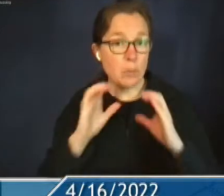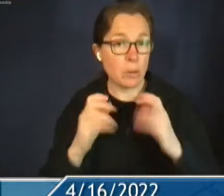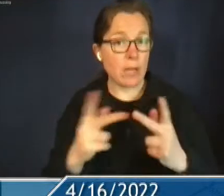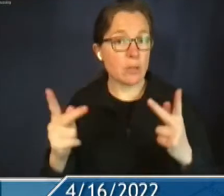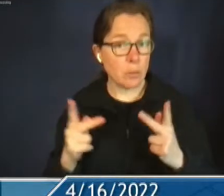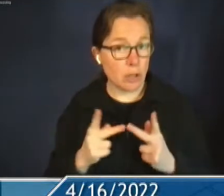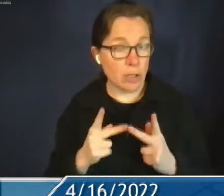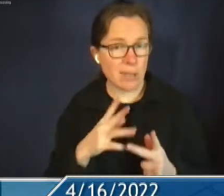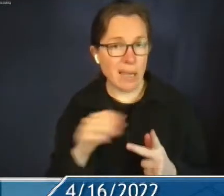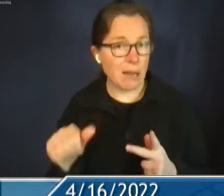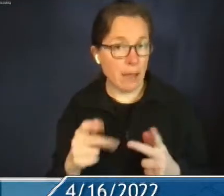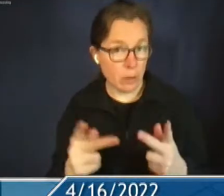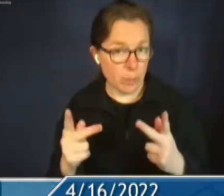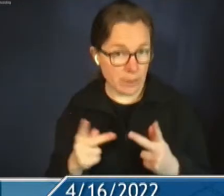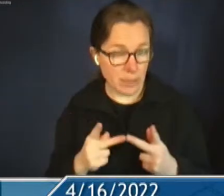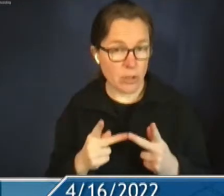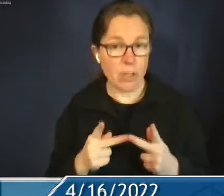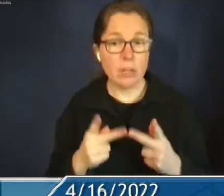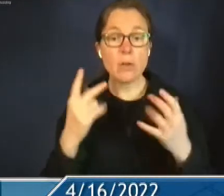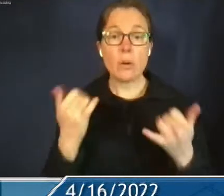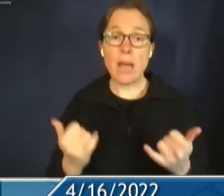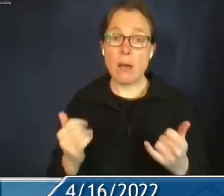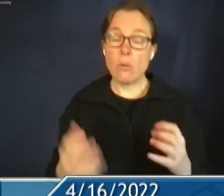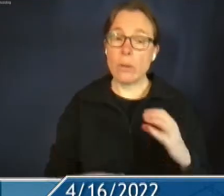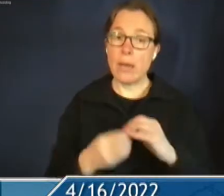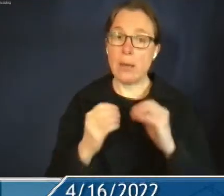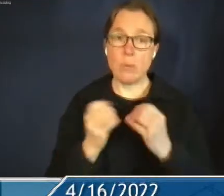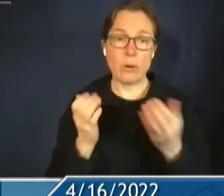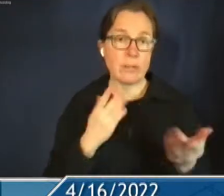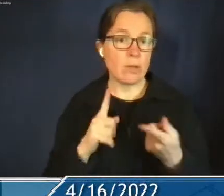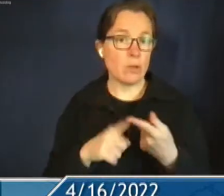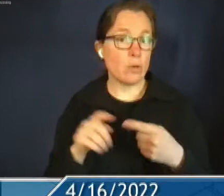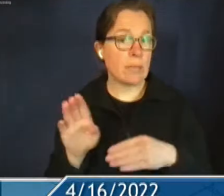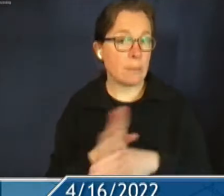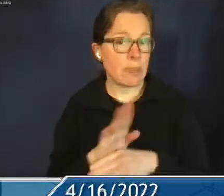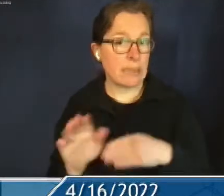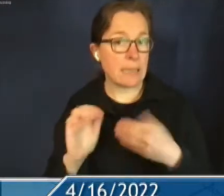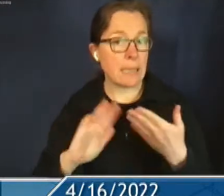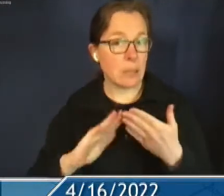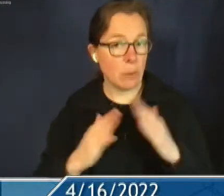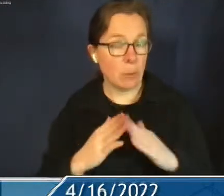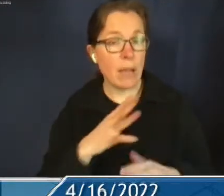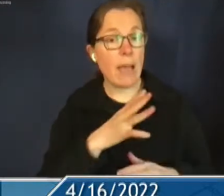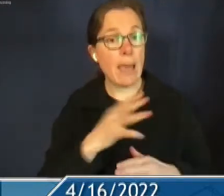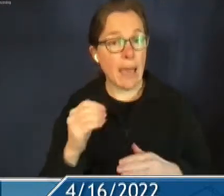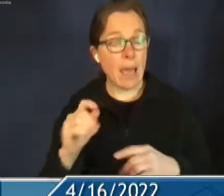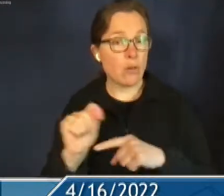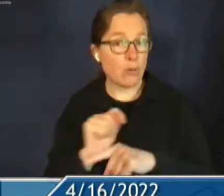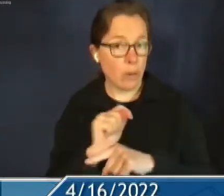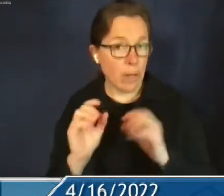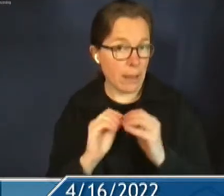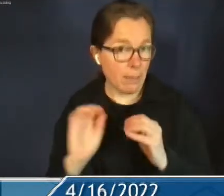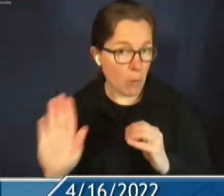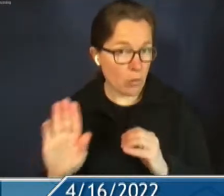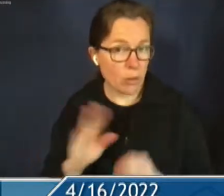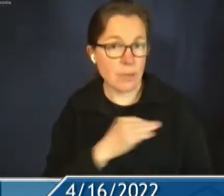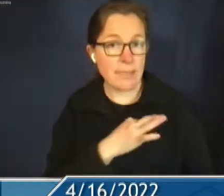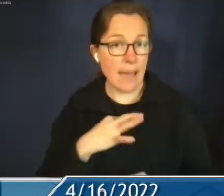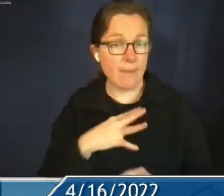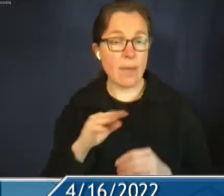for an expansion of services and awareness of services to the business community. In addition, they have been able to invest in staff training and development and internal